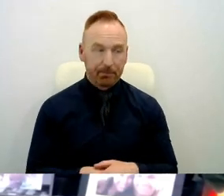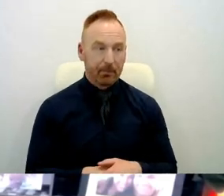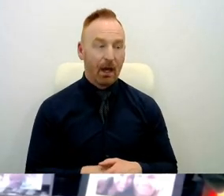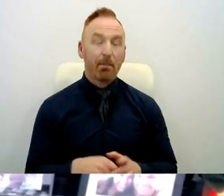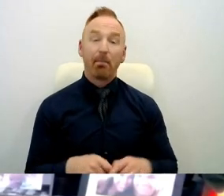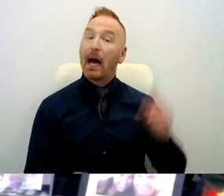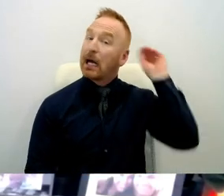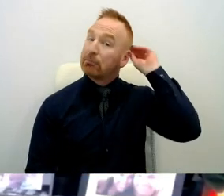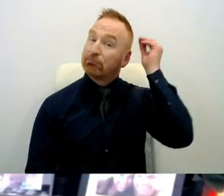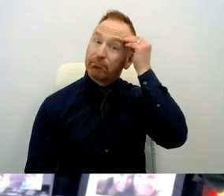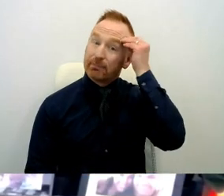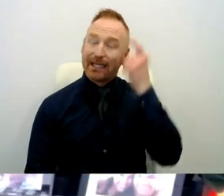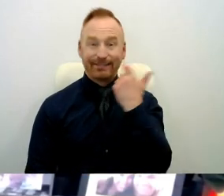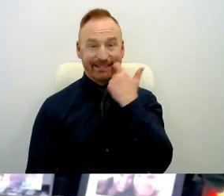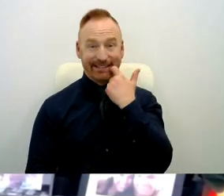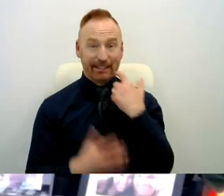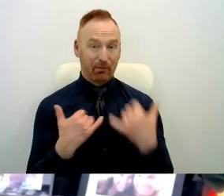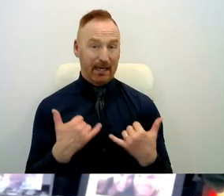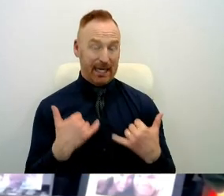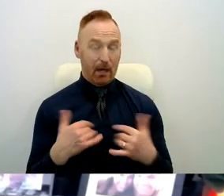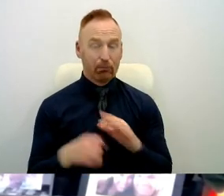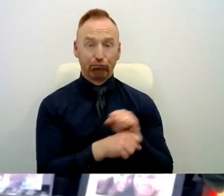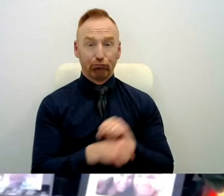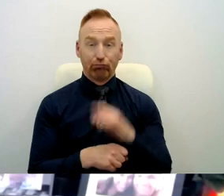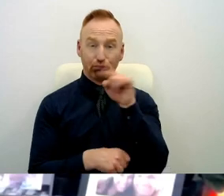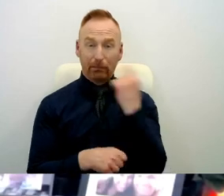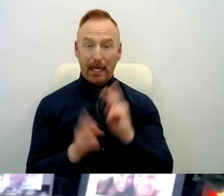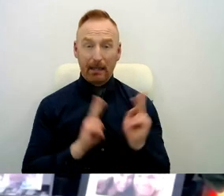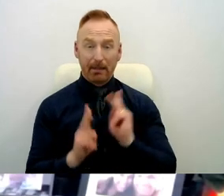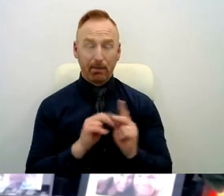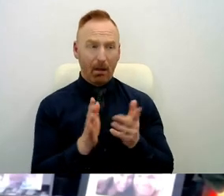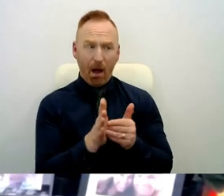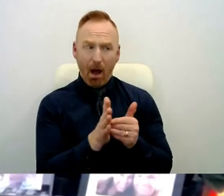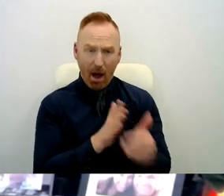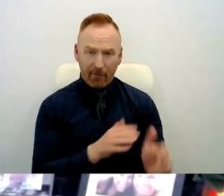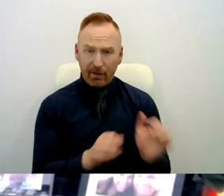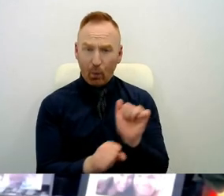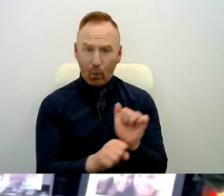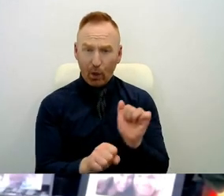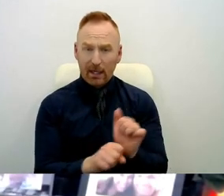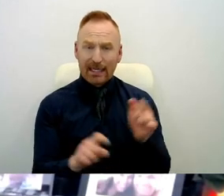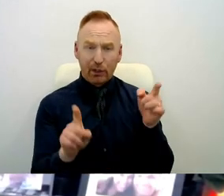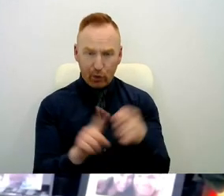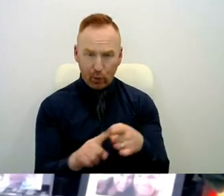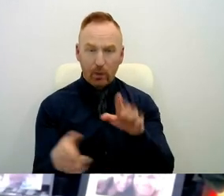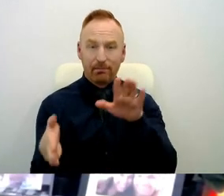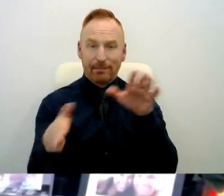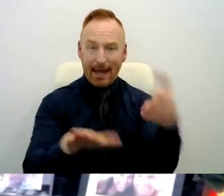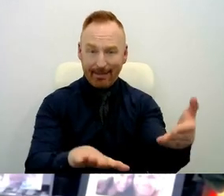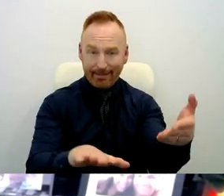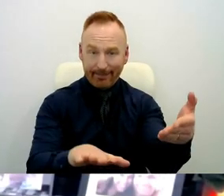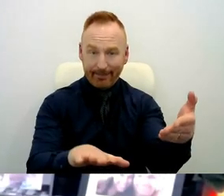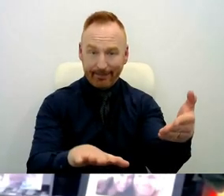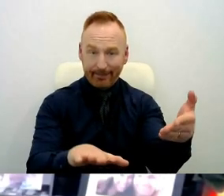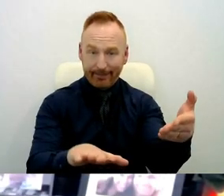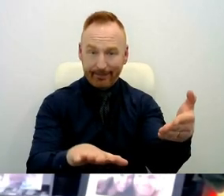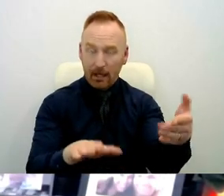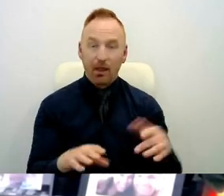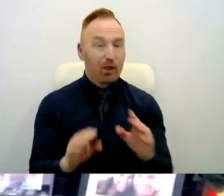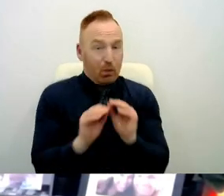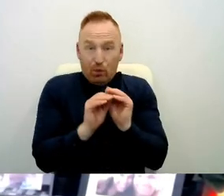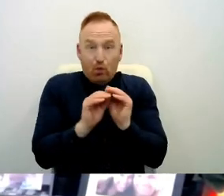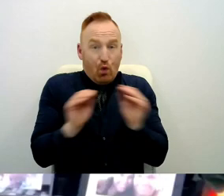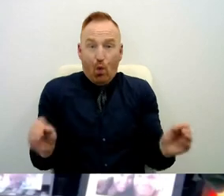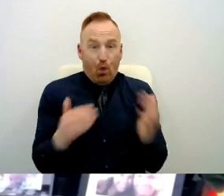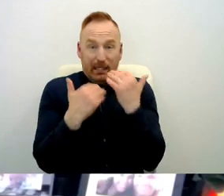that, as I said just now, enslaved Black people were often worked quite literally to death. There was no reasonable limit on what